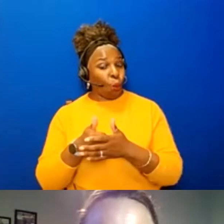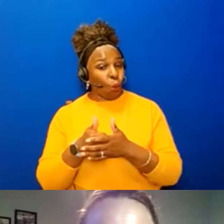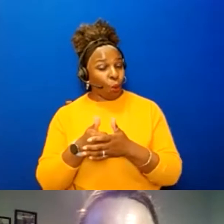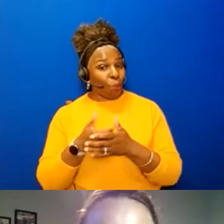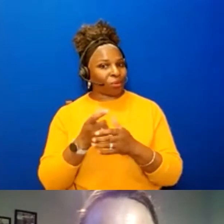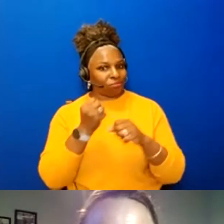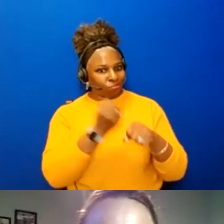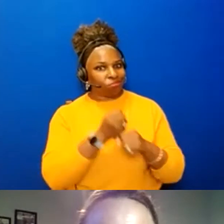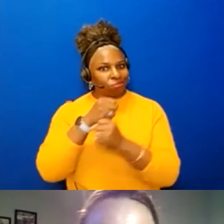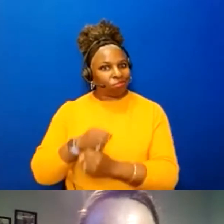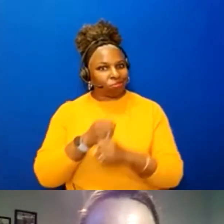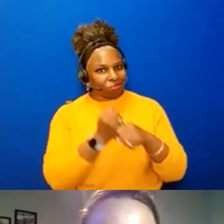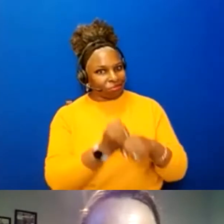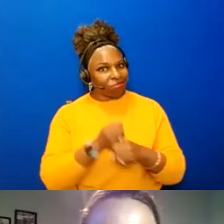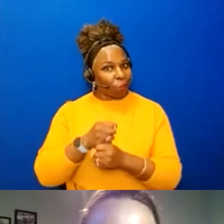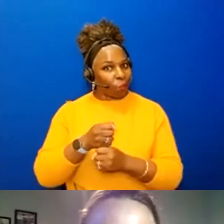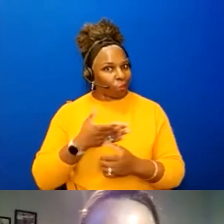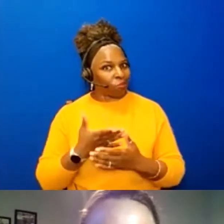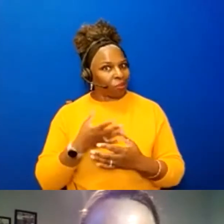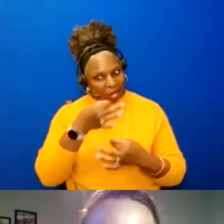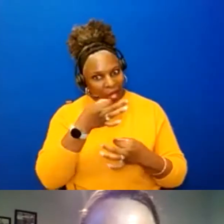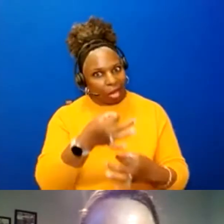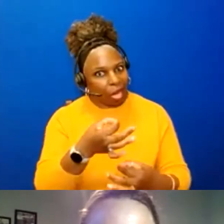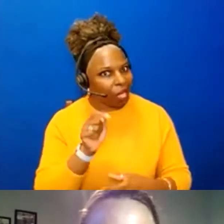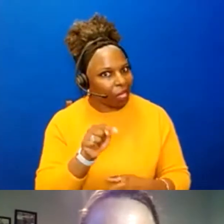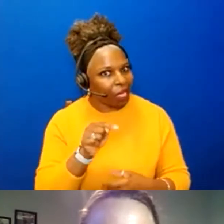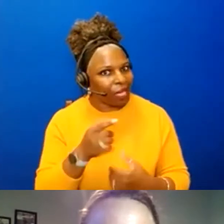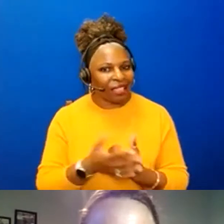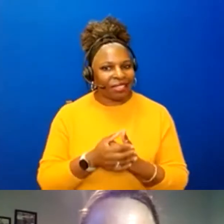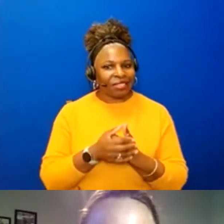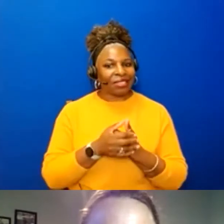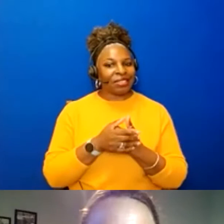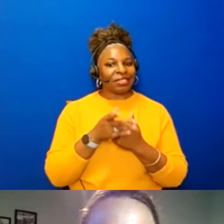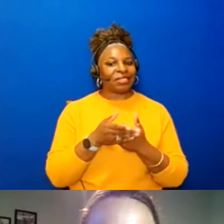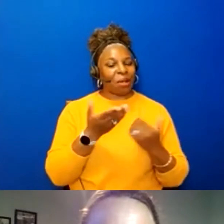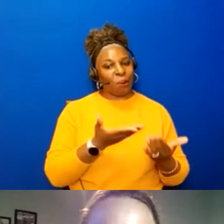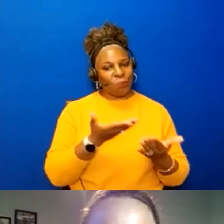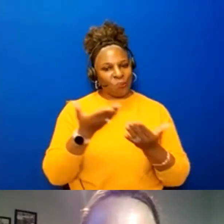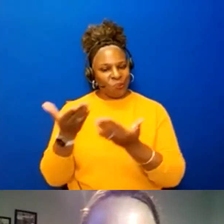canoeing. So we thought, perfect. And I'm going to hand the microphone over to him.